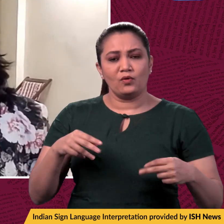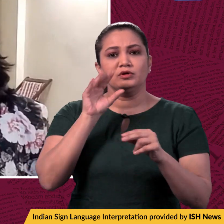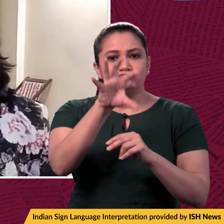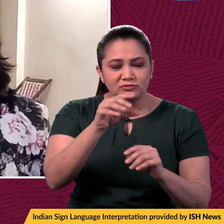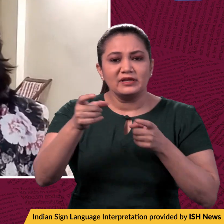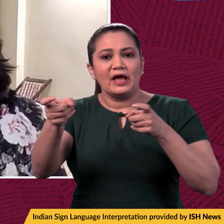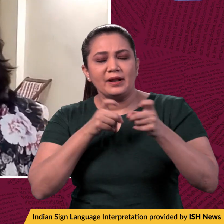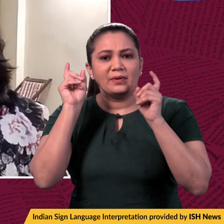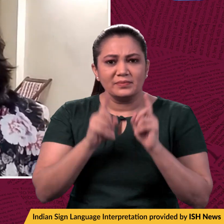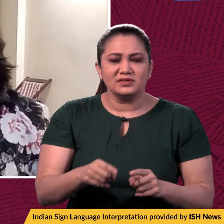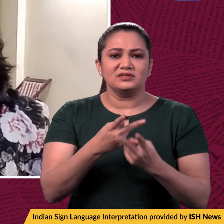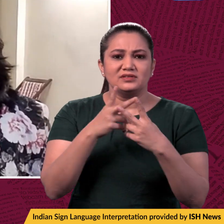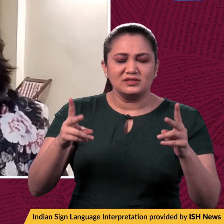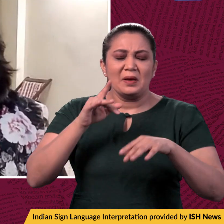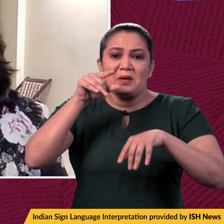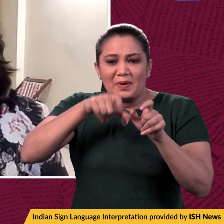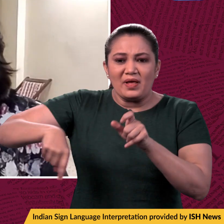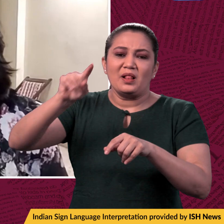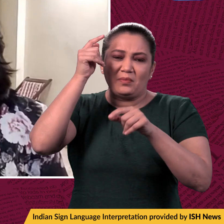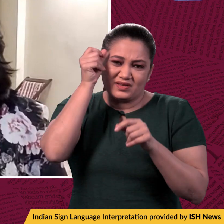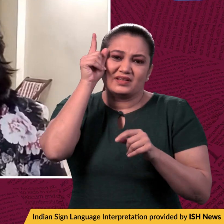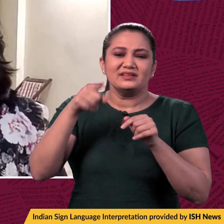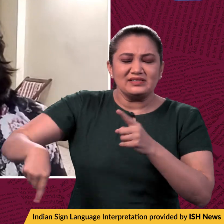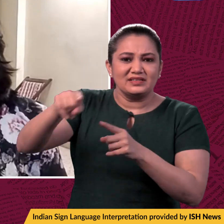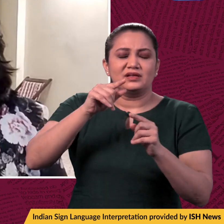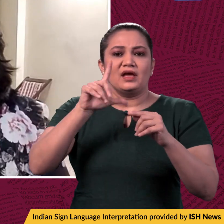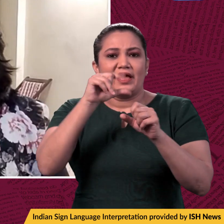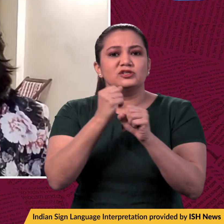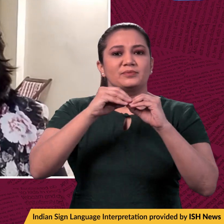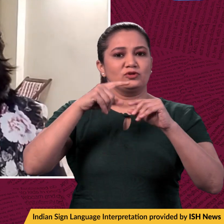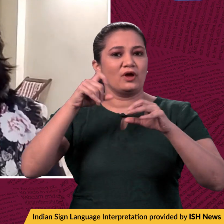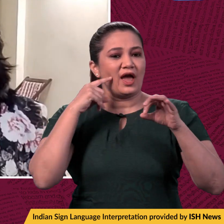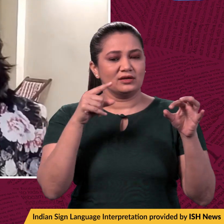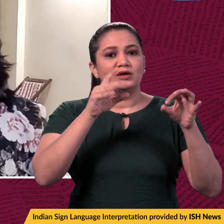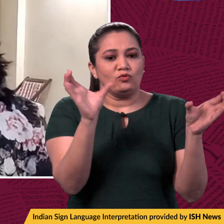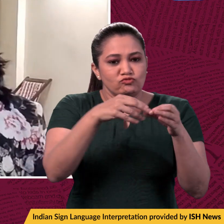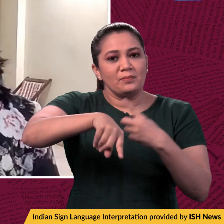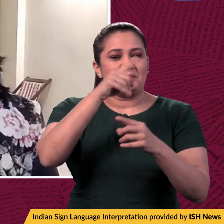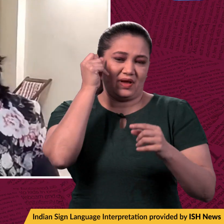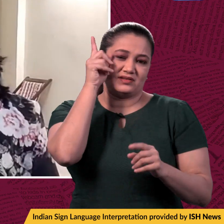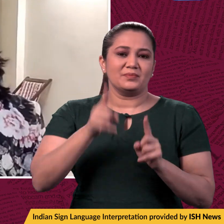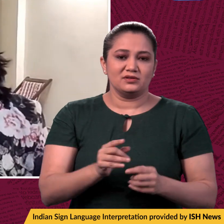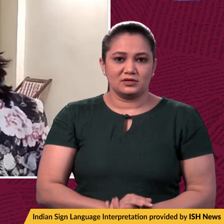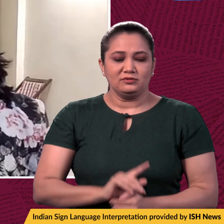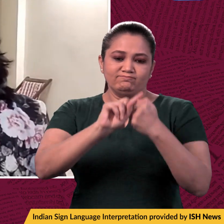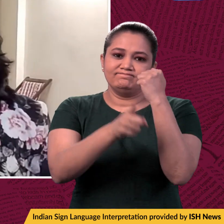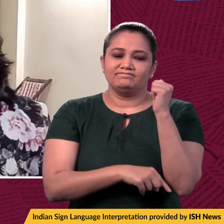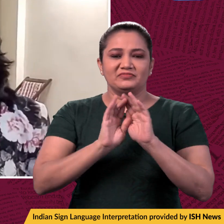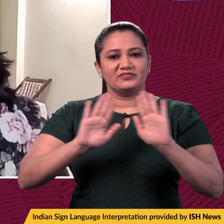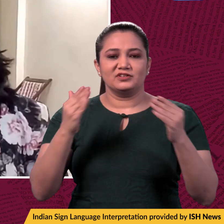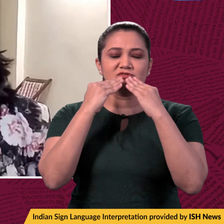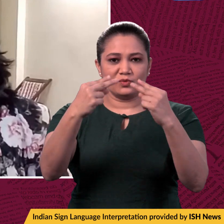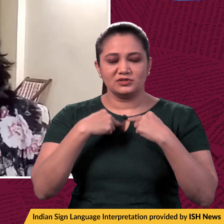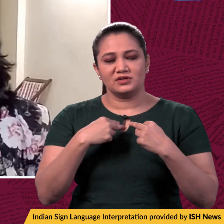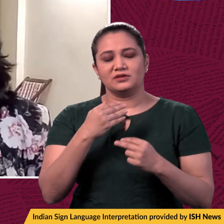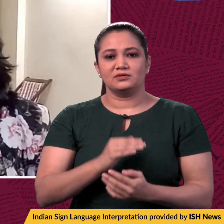Court asked the state administration to sensitize the police force about LGBTQIA plus issues. That brings us to